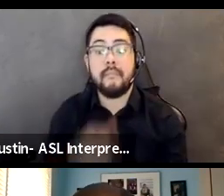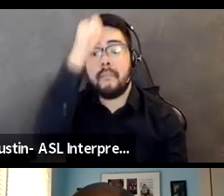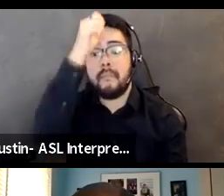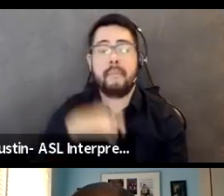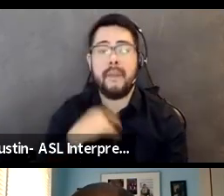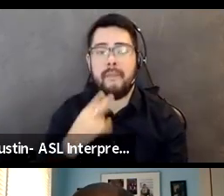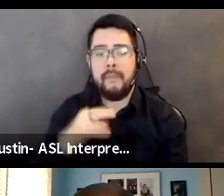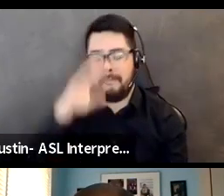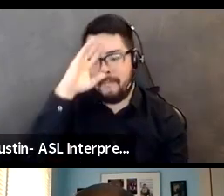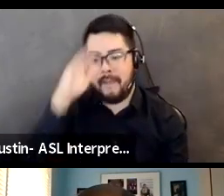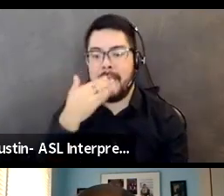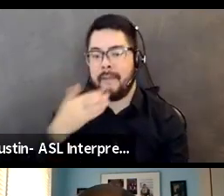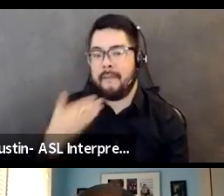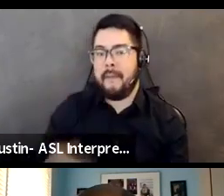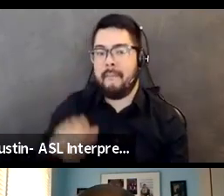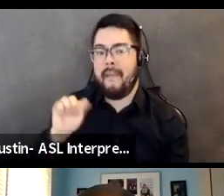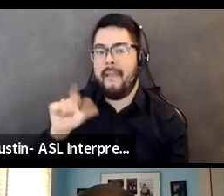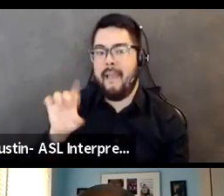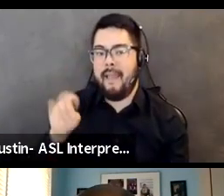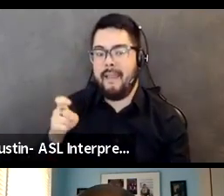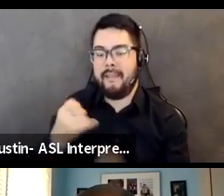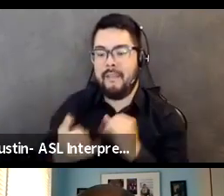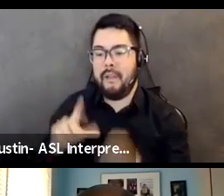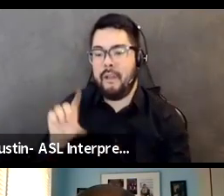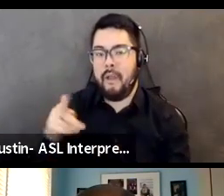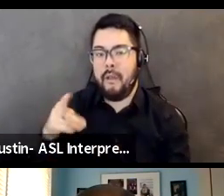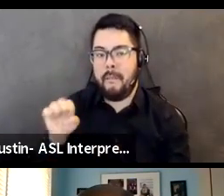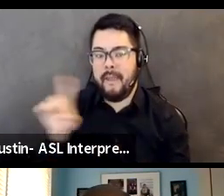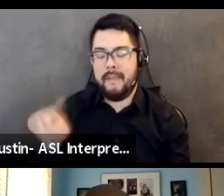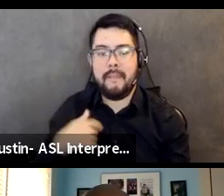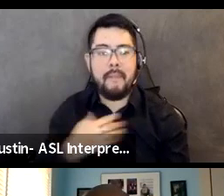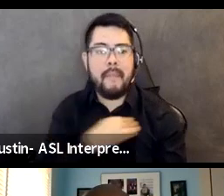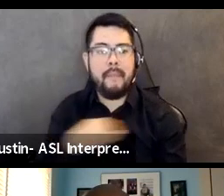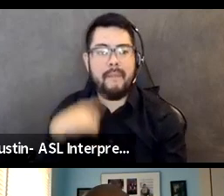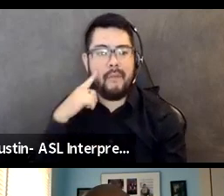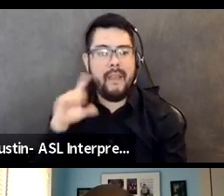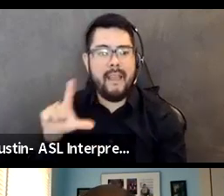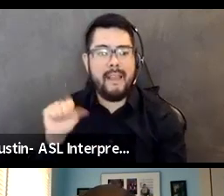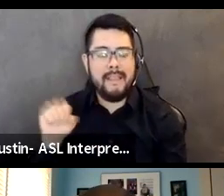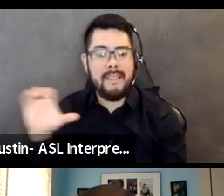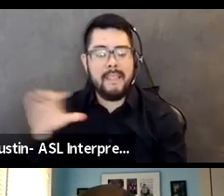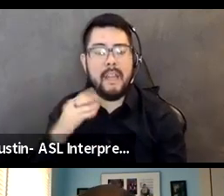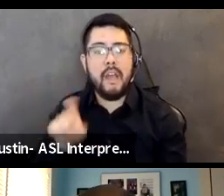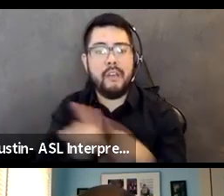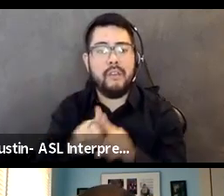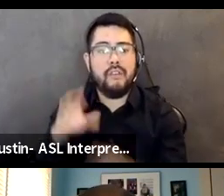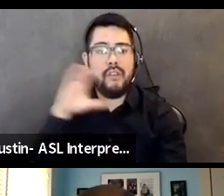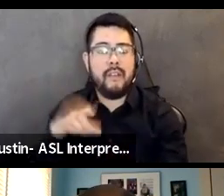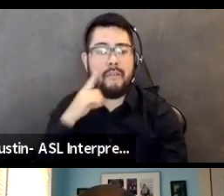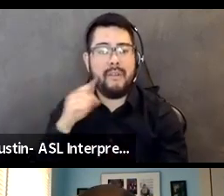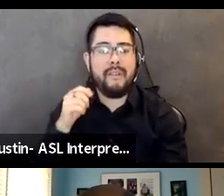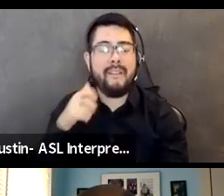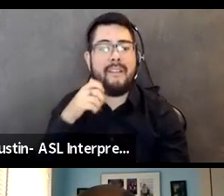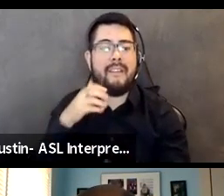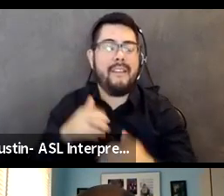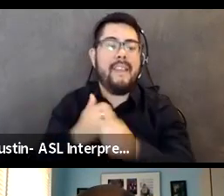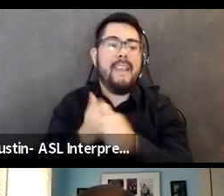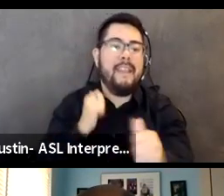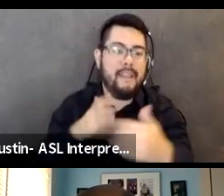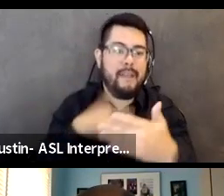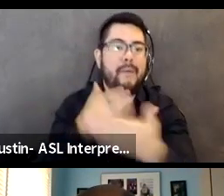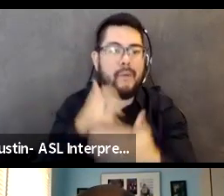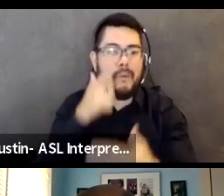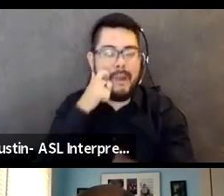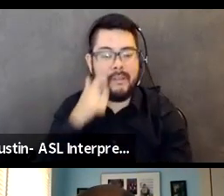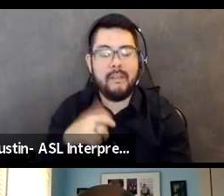you my name is alex lopez i'm a member of an lsc uh also chicagoans for anti-racist education or care and the parent of three kids